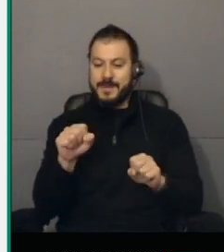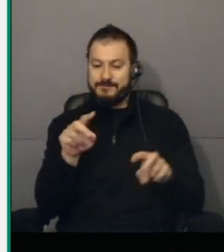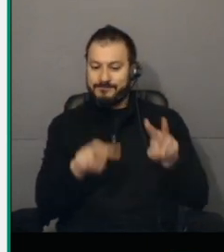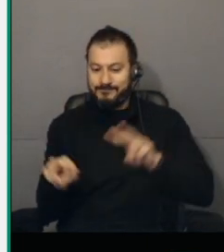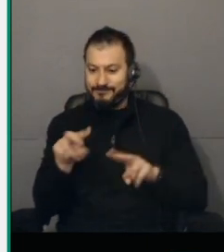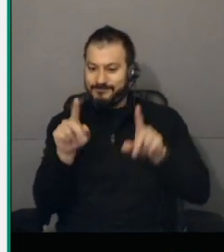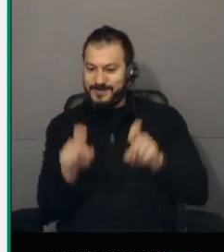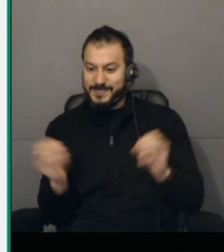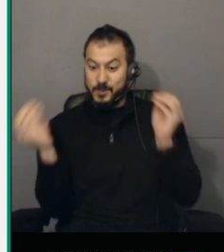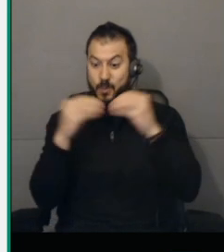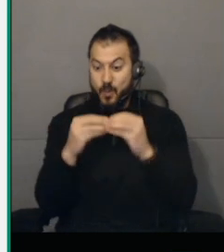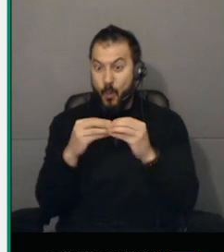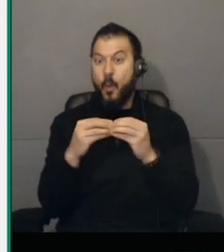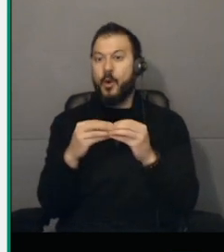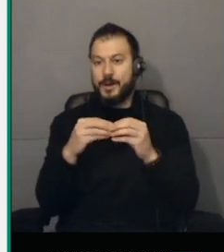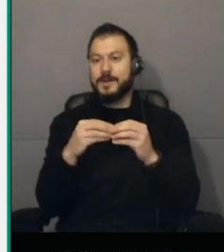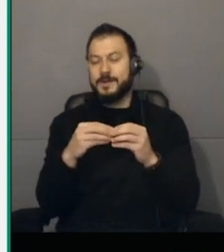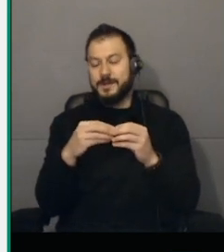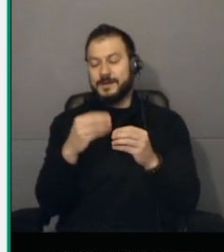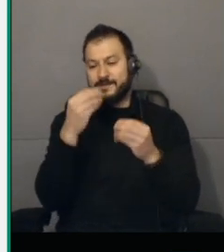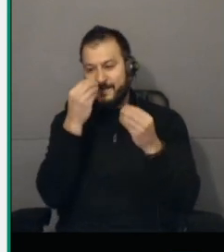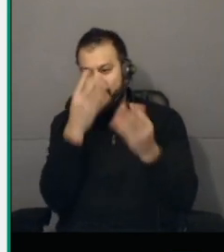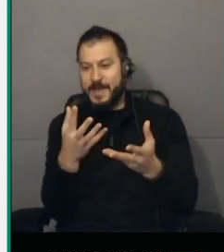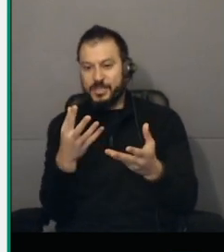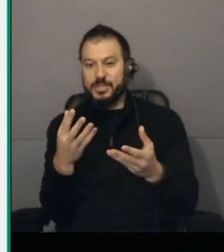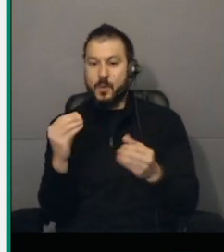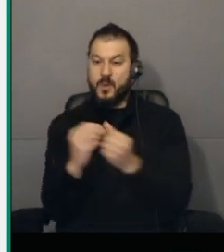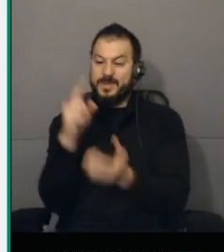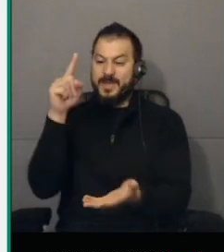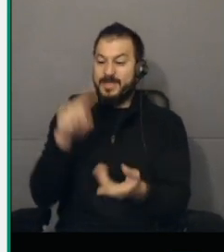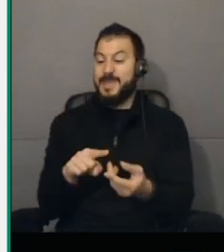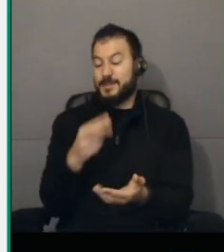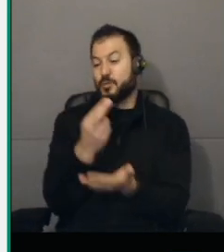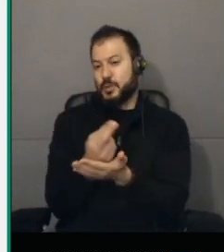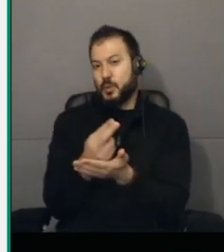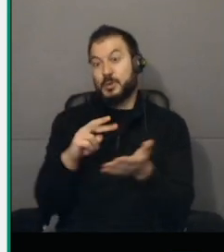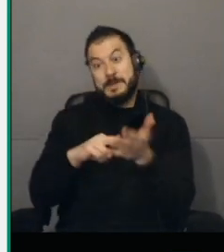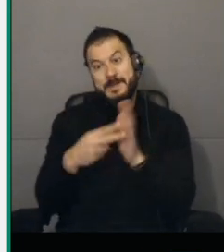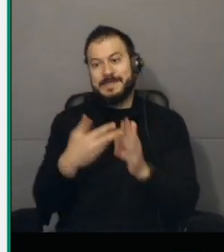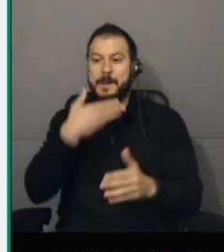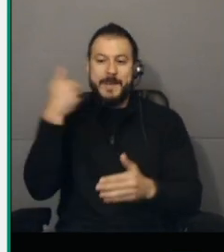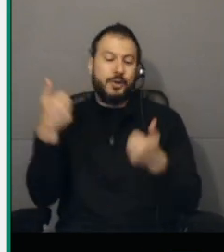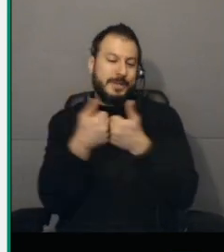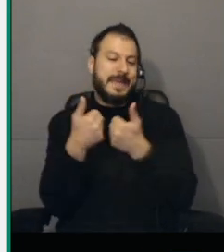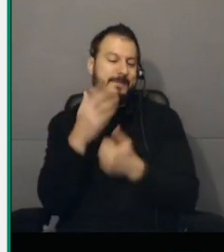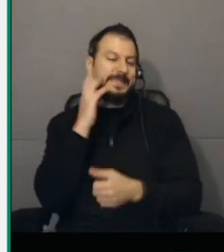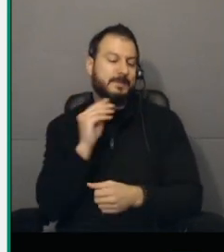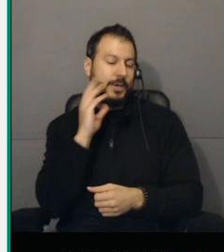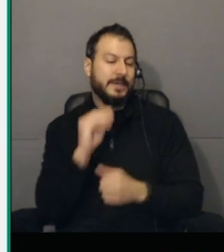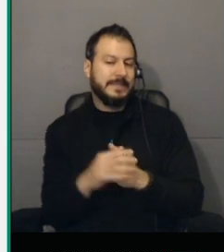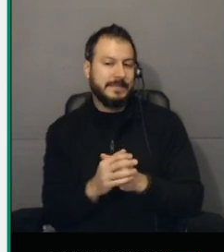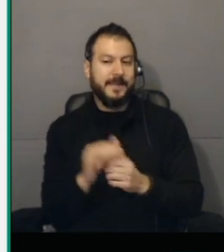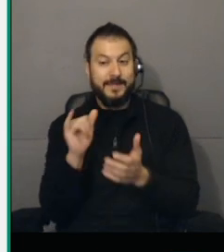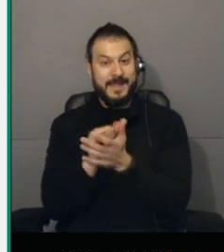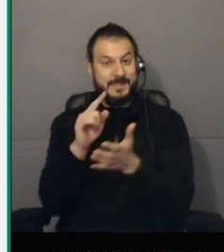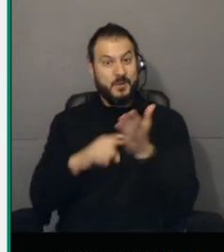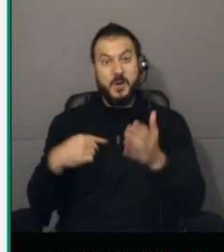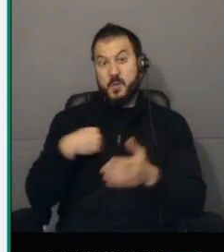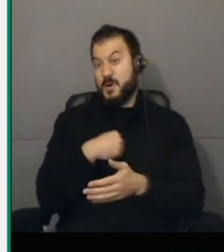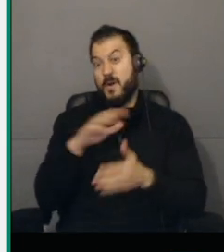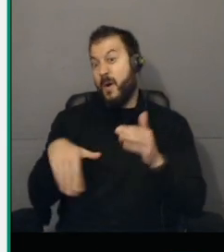test more content with fewer resources, all of which translates to better player experiences. And that's what Xbox Game Studios is all about.